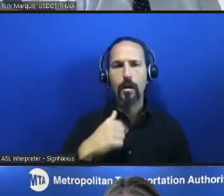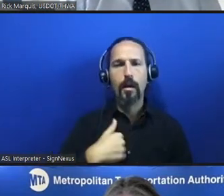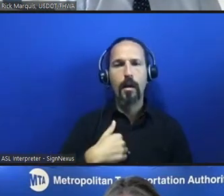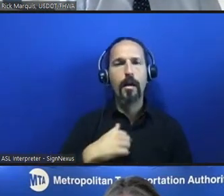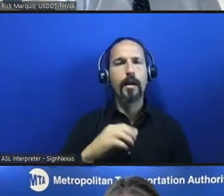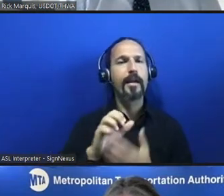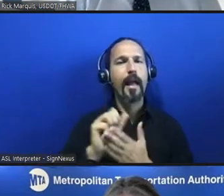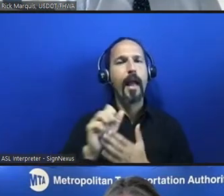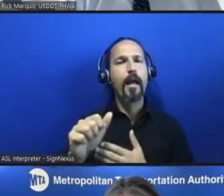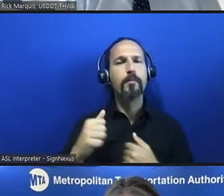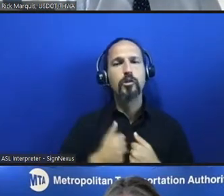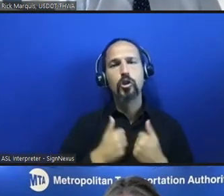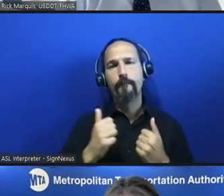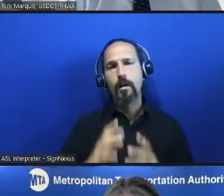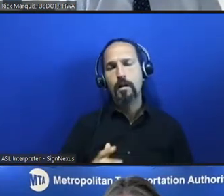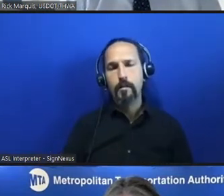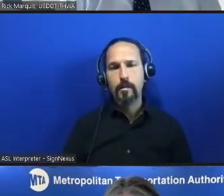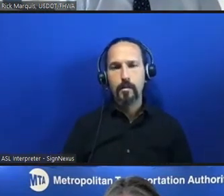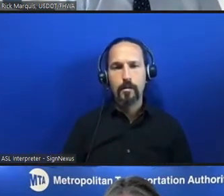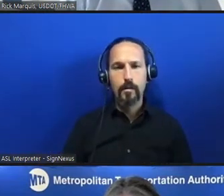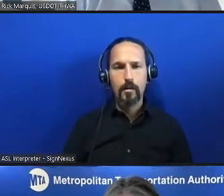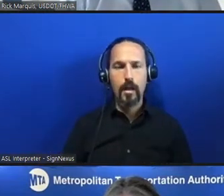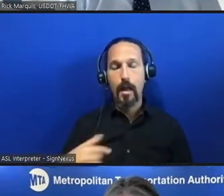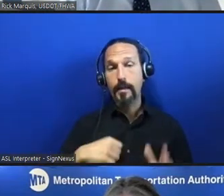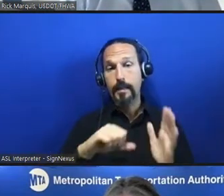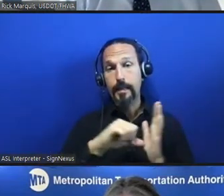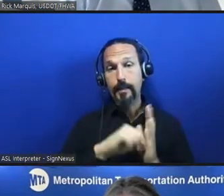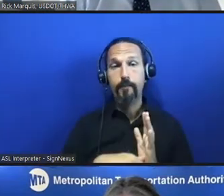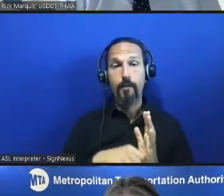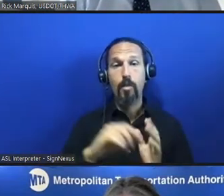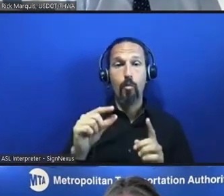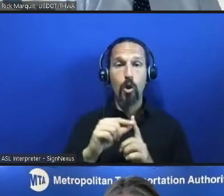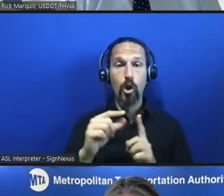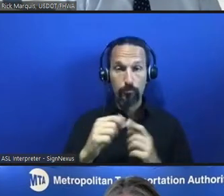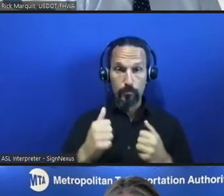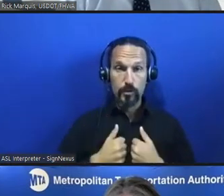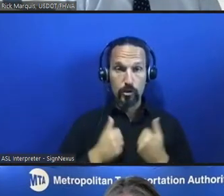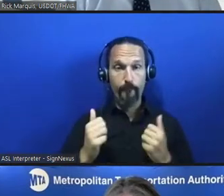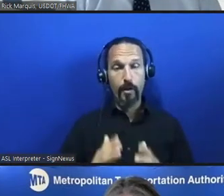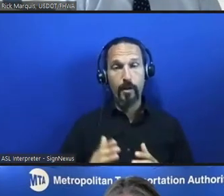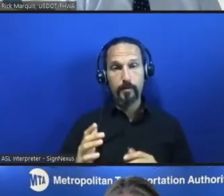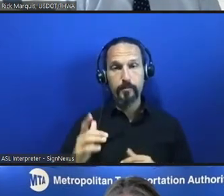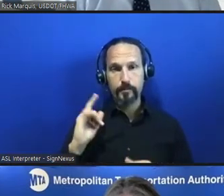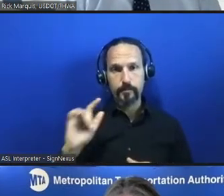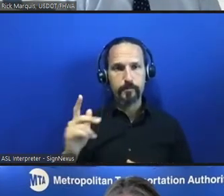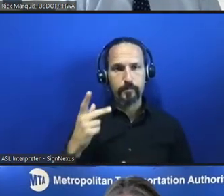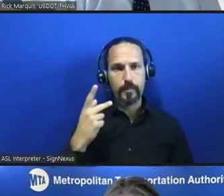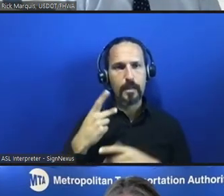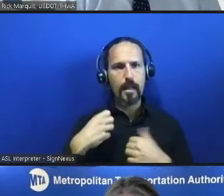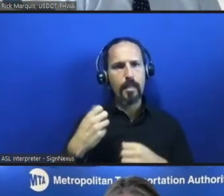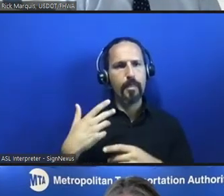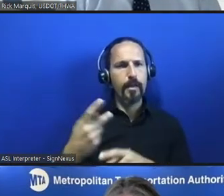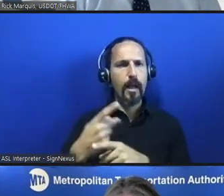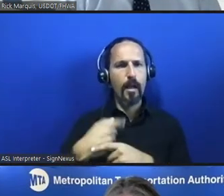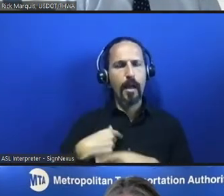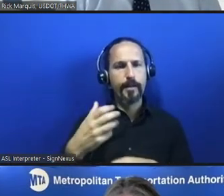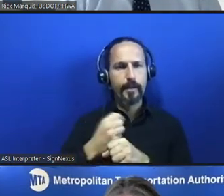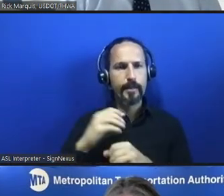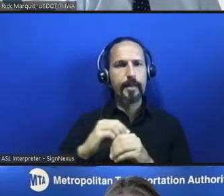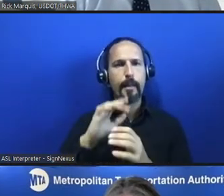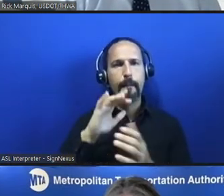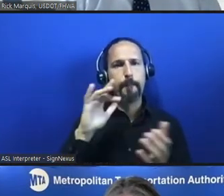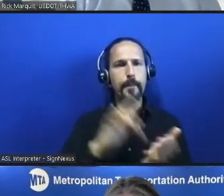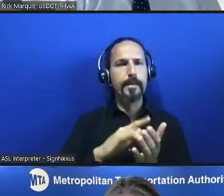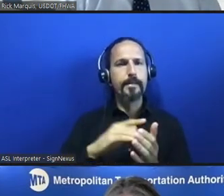a cancer survivor I emphasize the word Survivor because of the health care I have received in